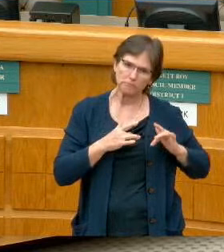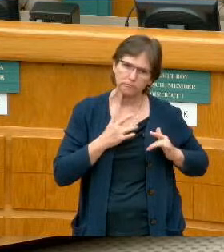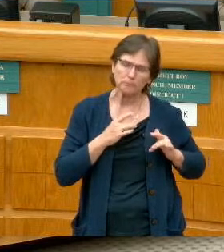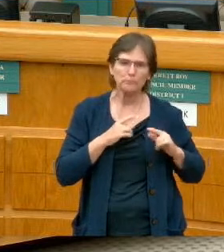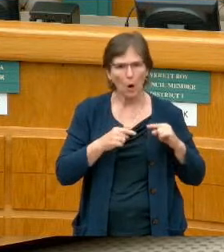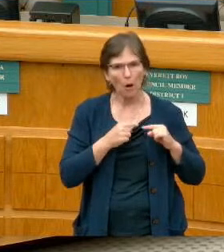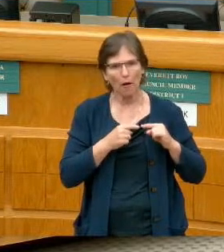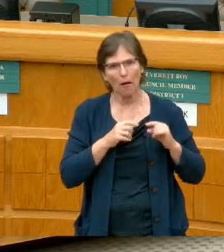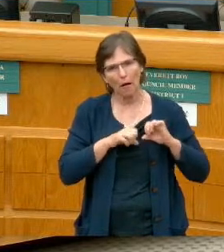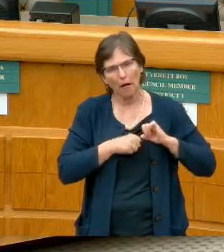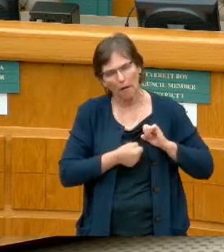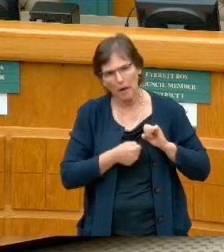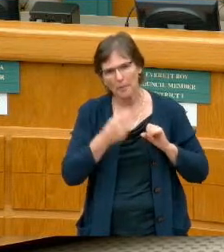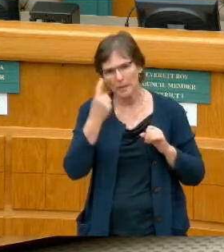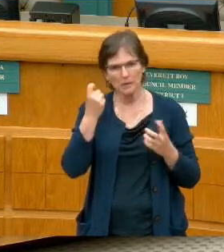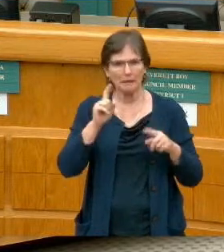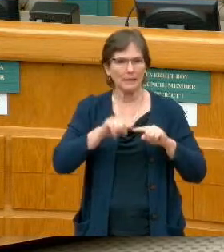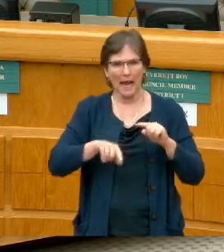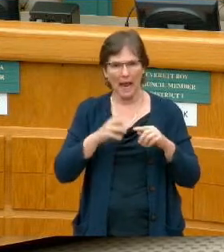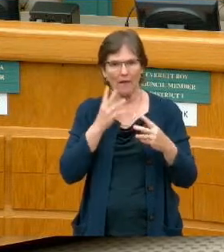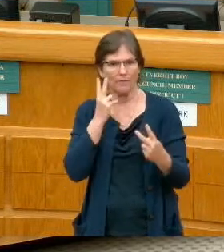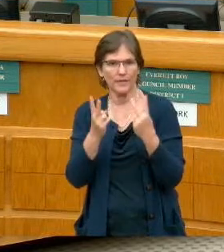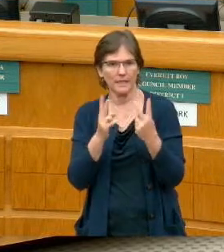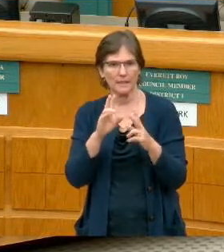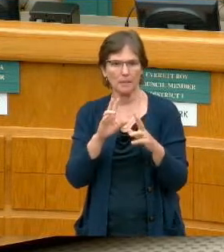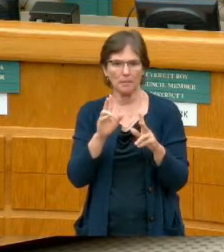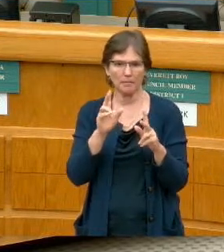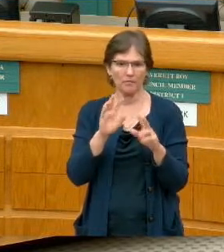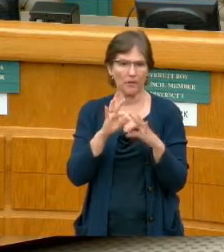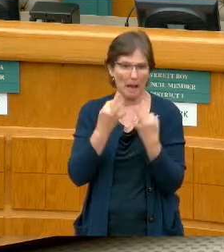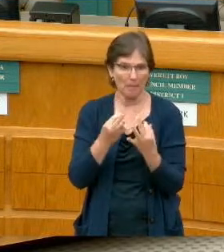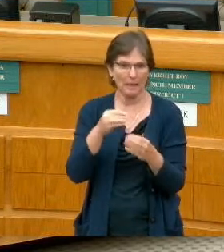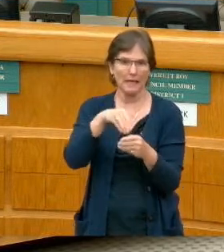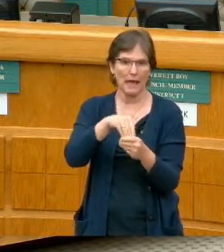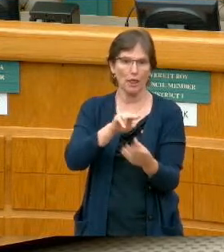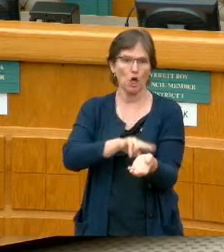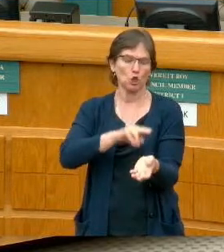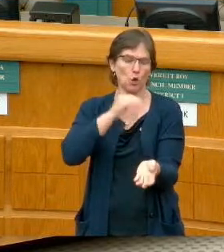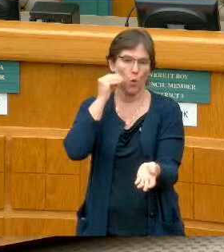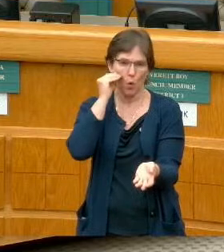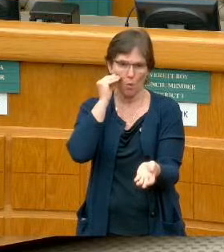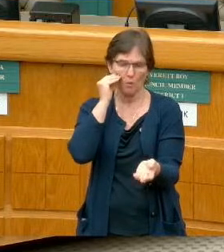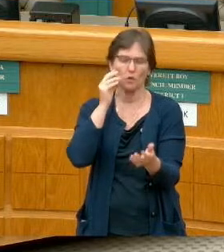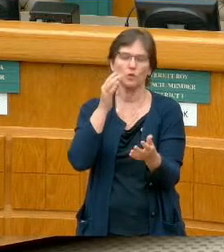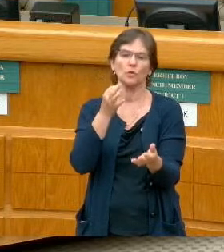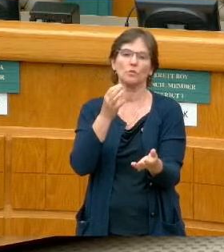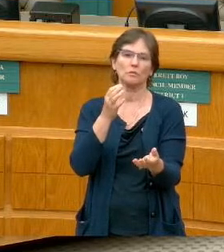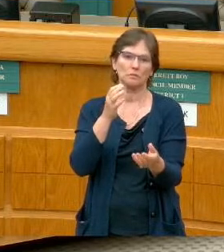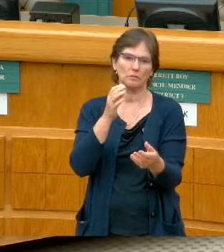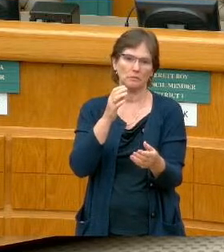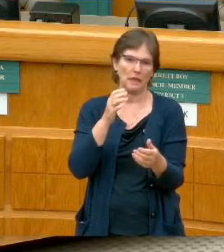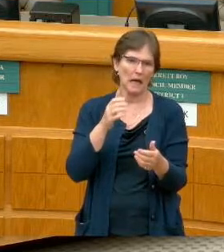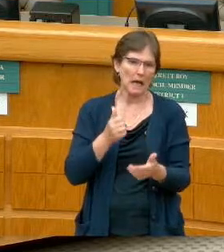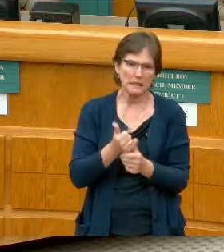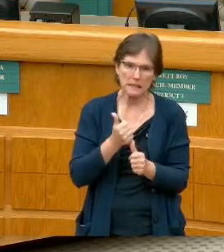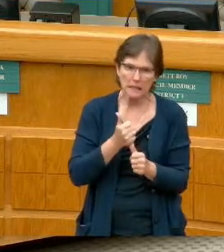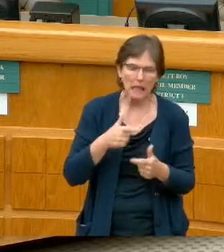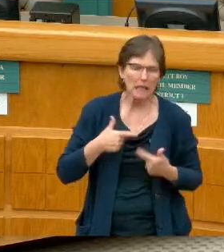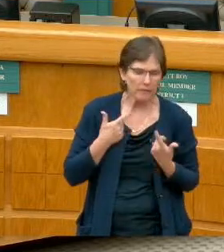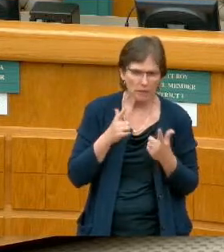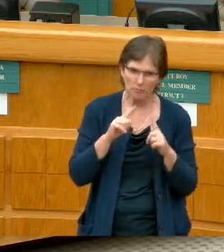As long as social distancing is observed, and this goes for everybody, we're not relaxing any of the social distancing